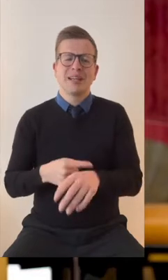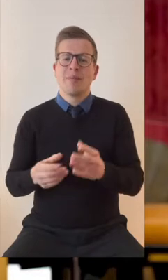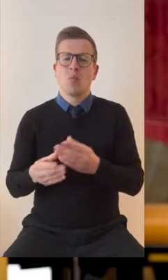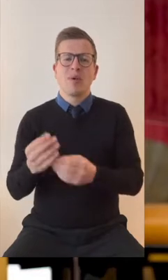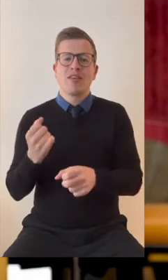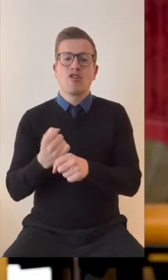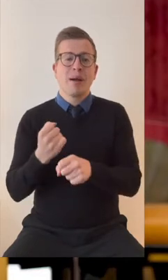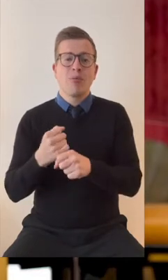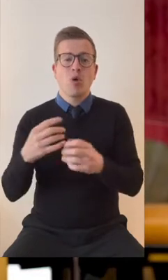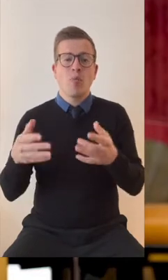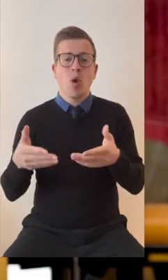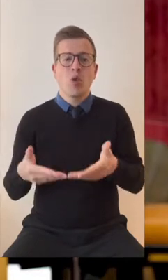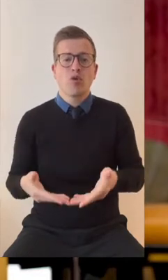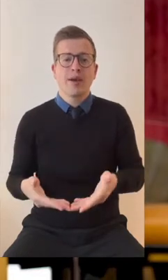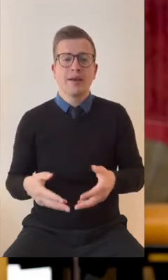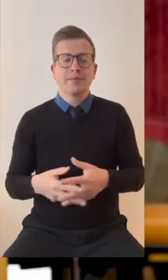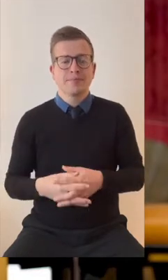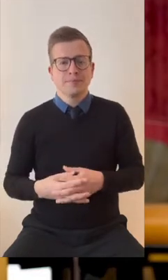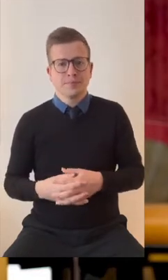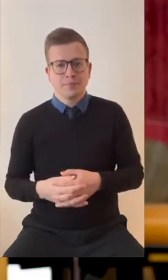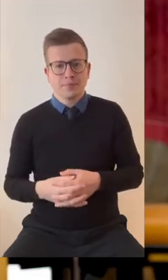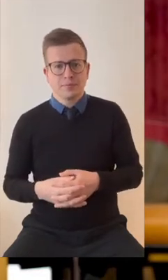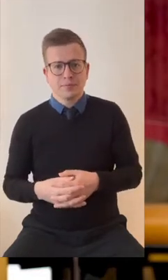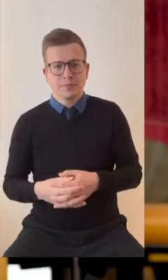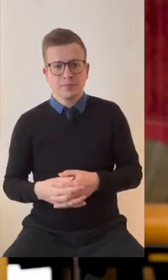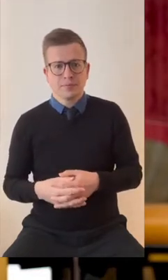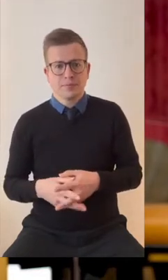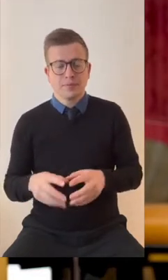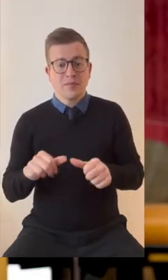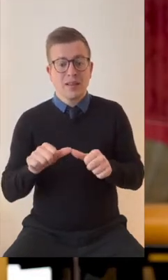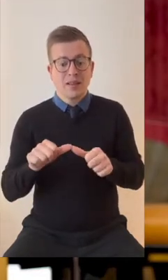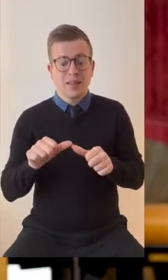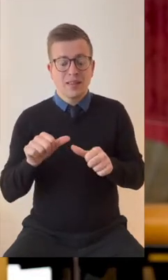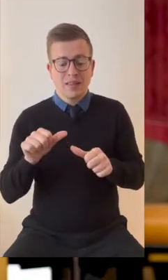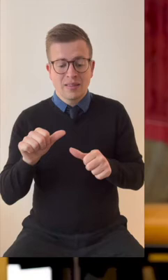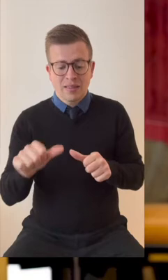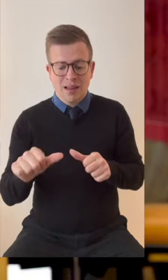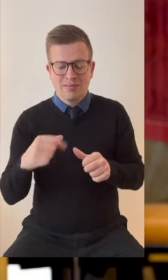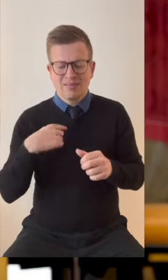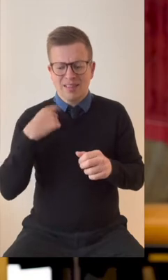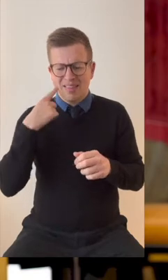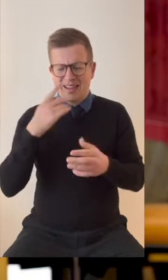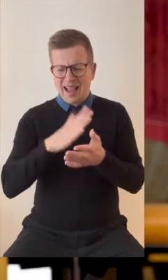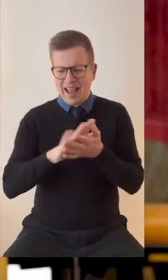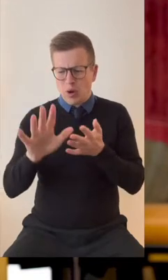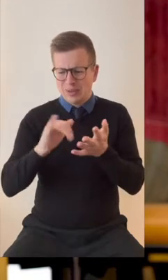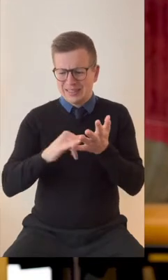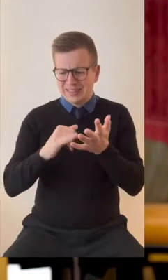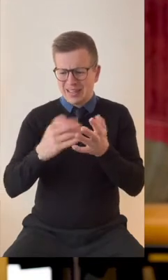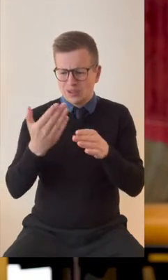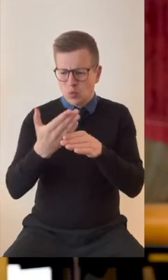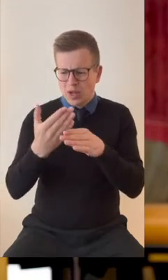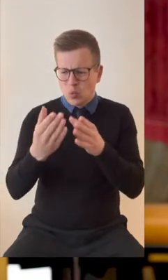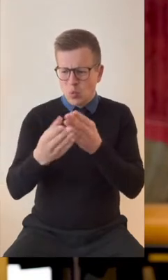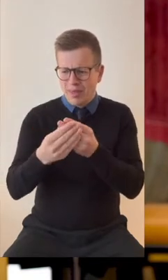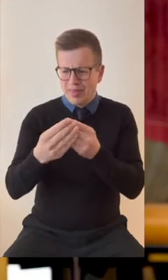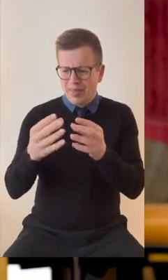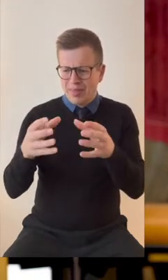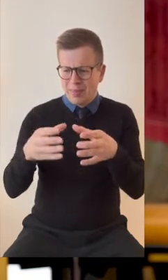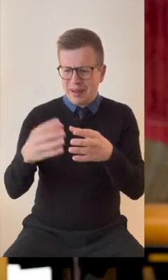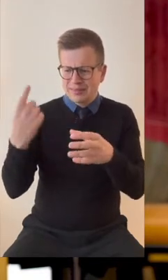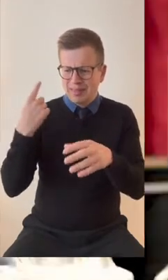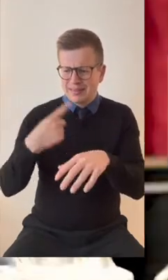at Grimthorpe Colliery, and it was then I think Howard Snell, he was doing some work with the band